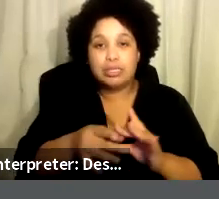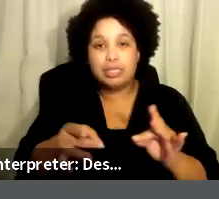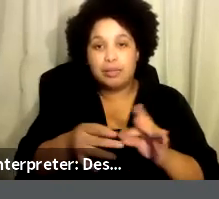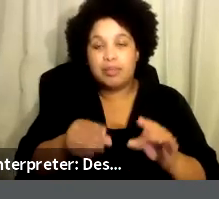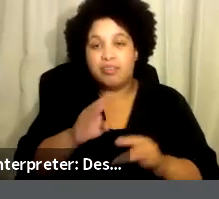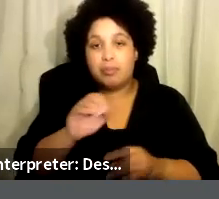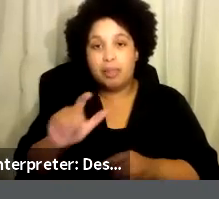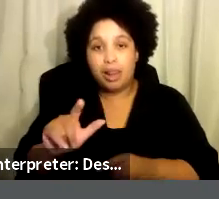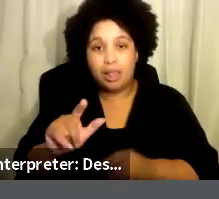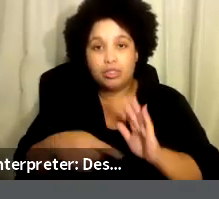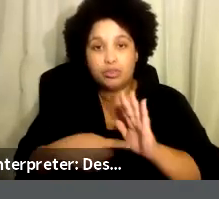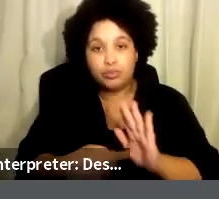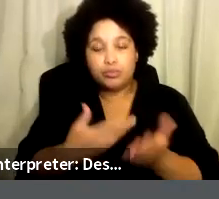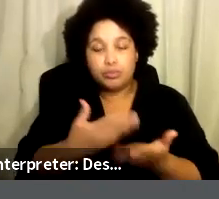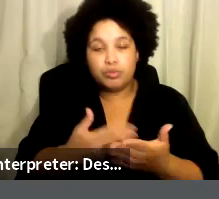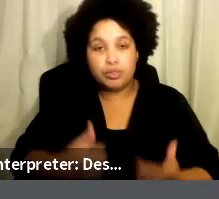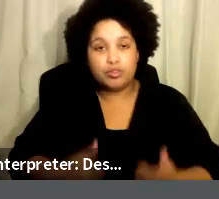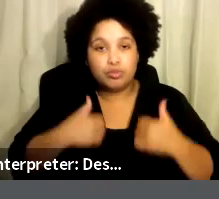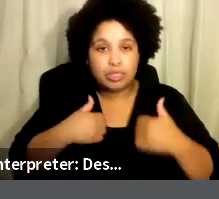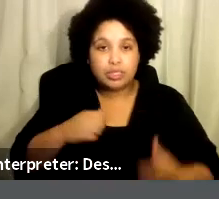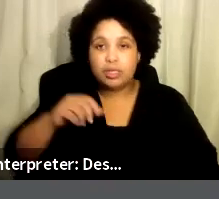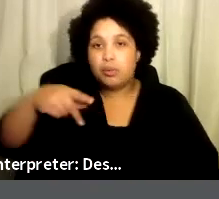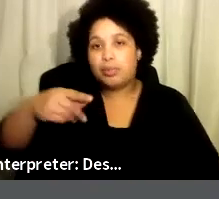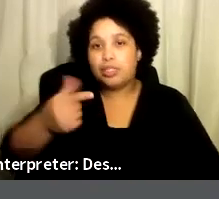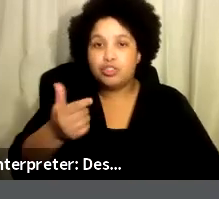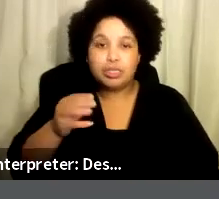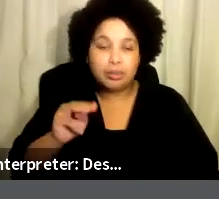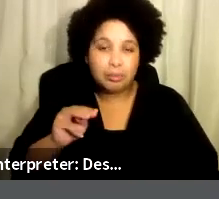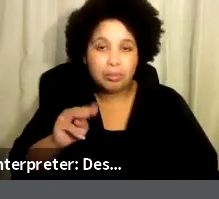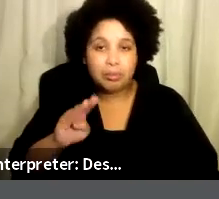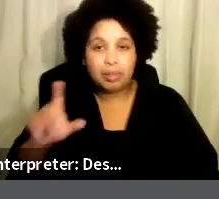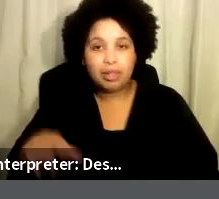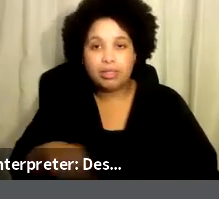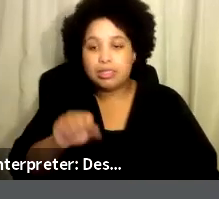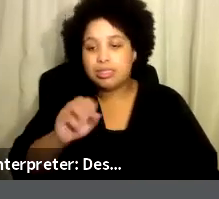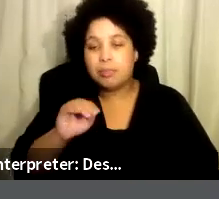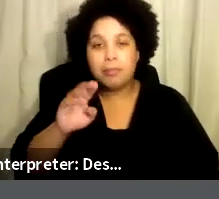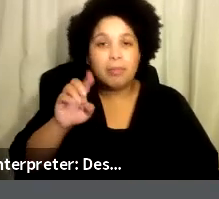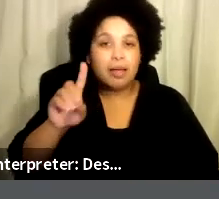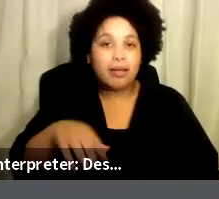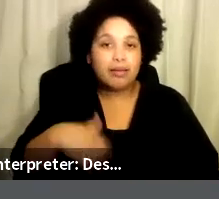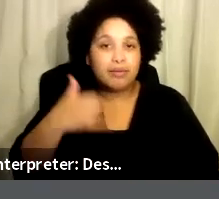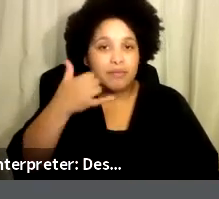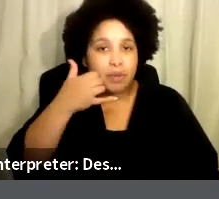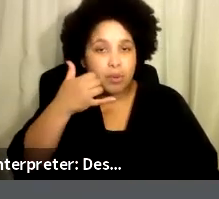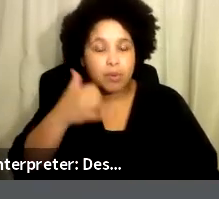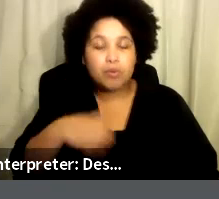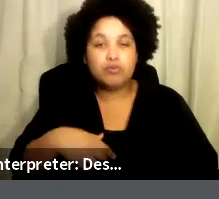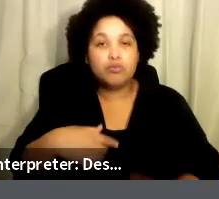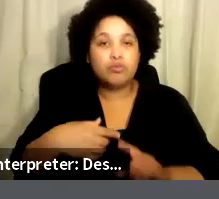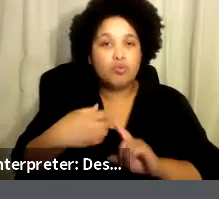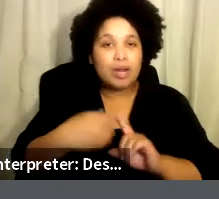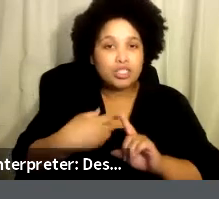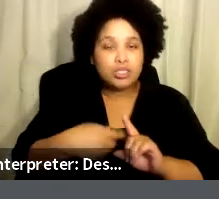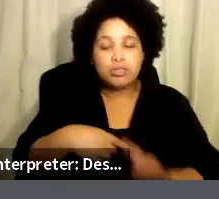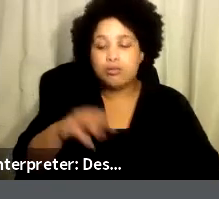bill that shows your address on it. So a PG&E bill, a SMUD bill, a home telephone line, your rental agreement, your